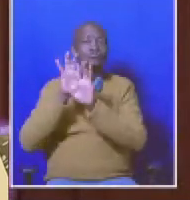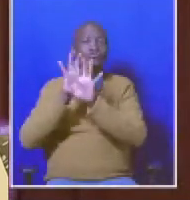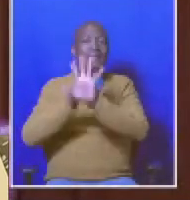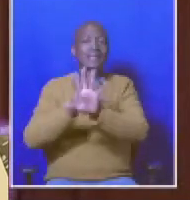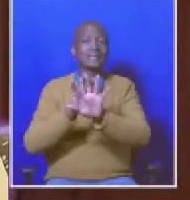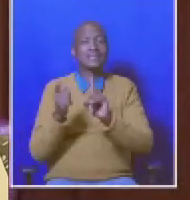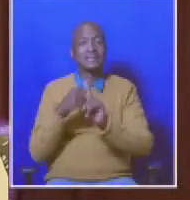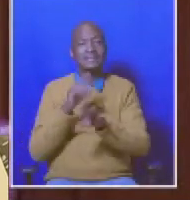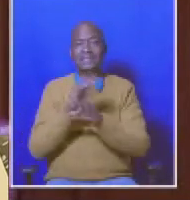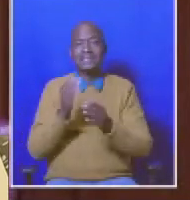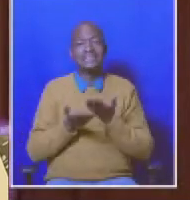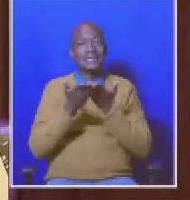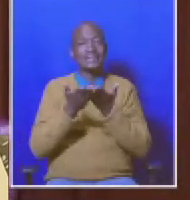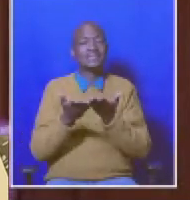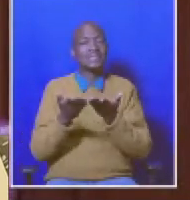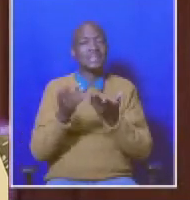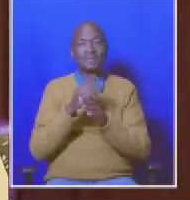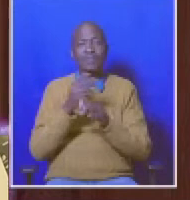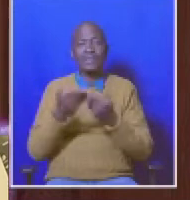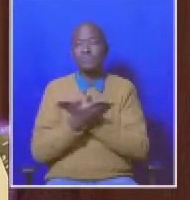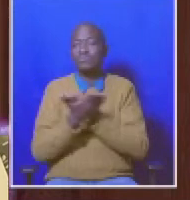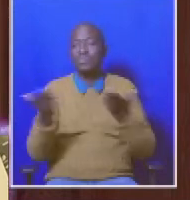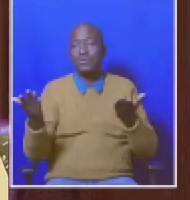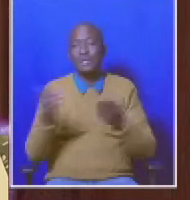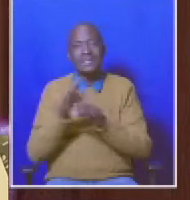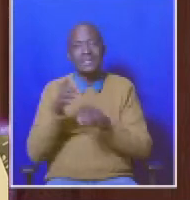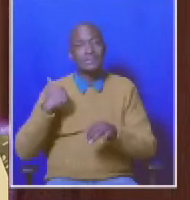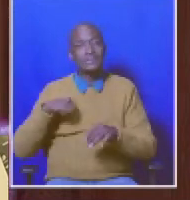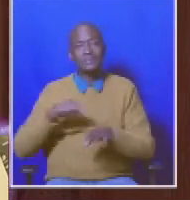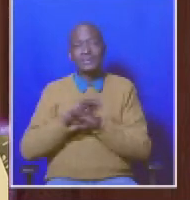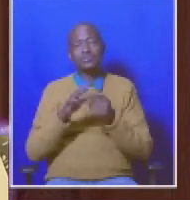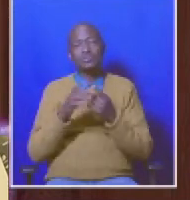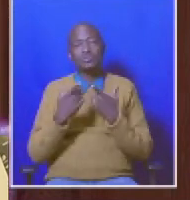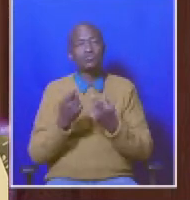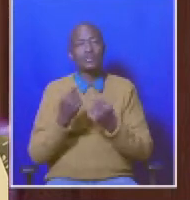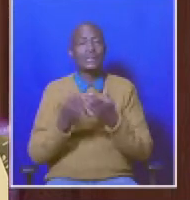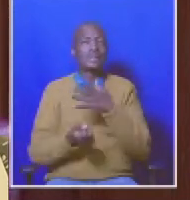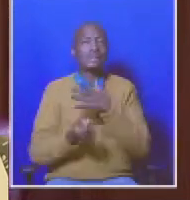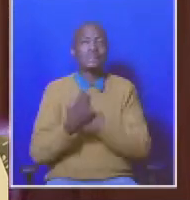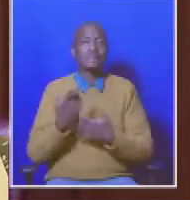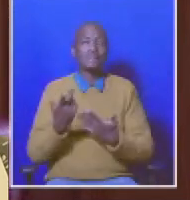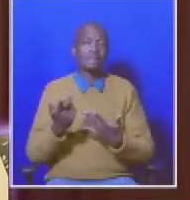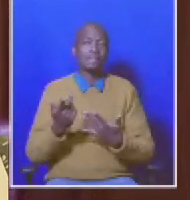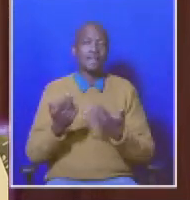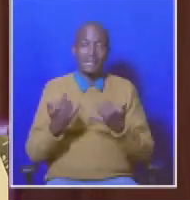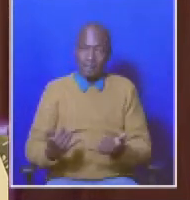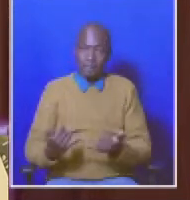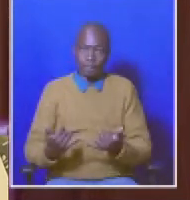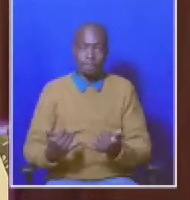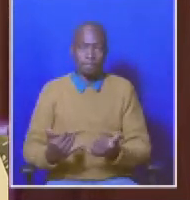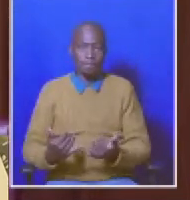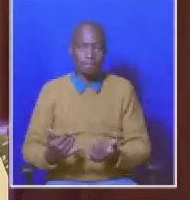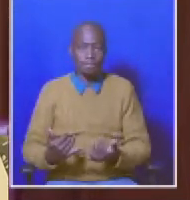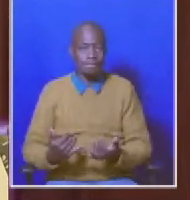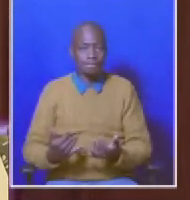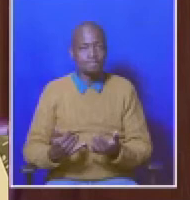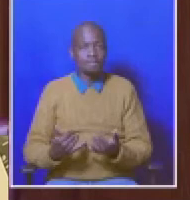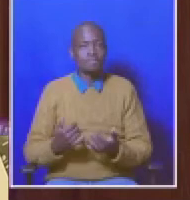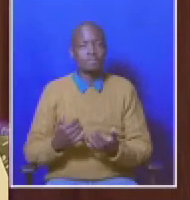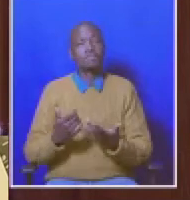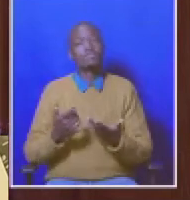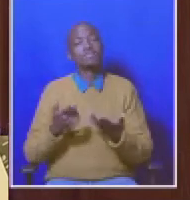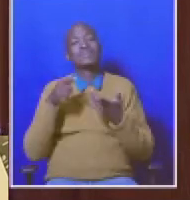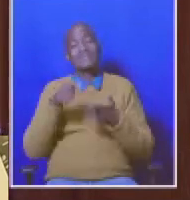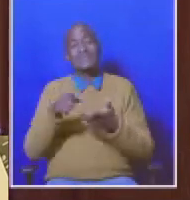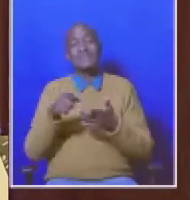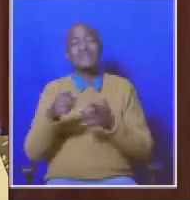no service delivery across or in any of the 9 towns of Kopanong municipality at this stage. And adding to that, the